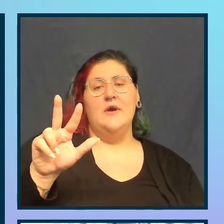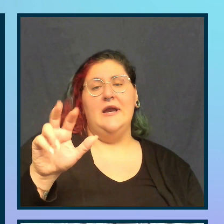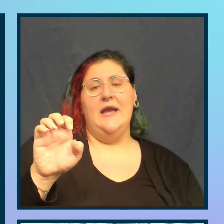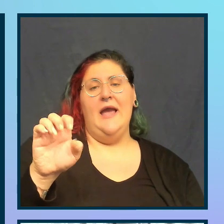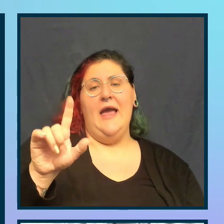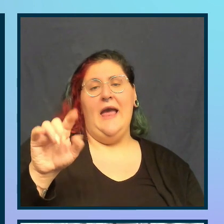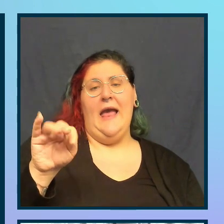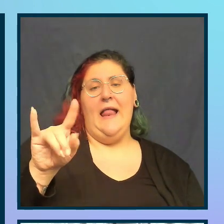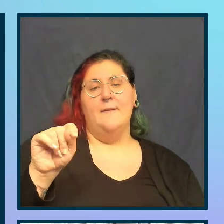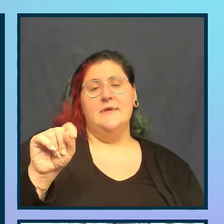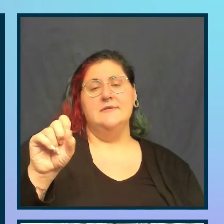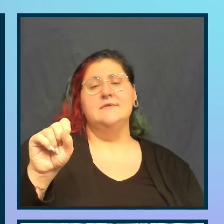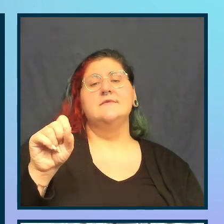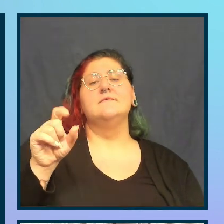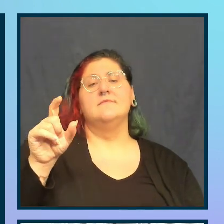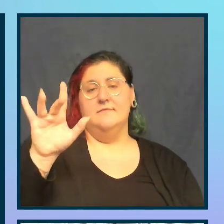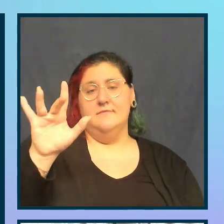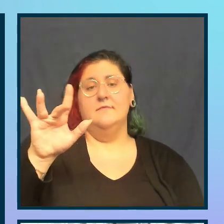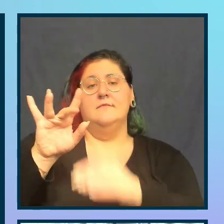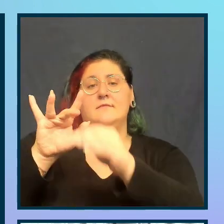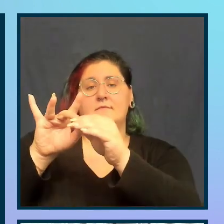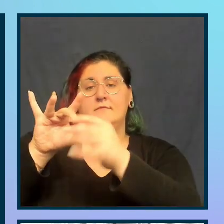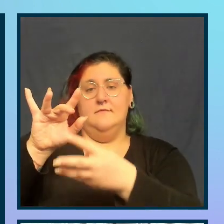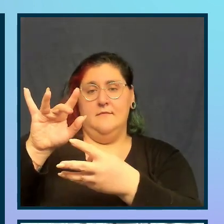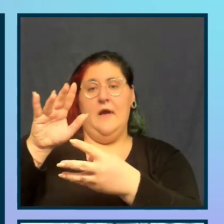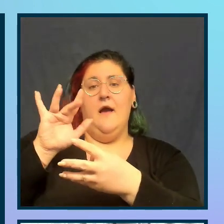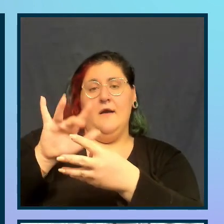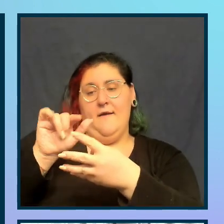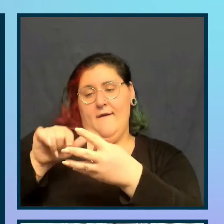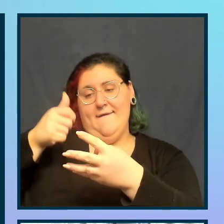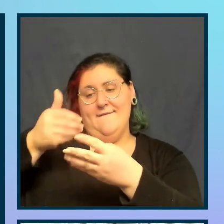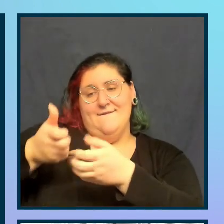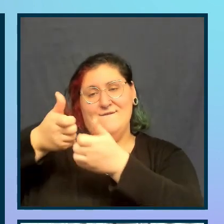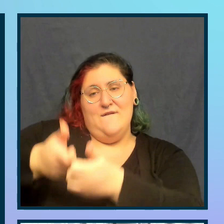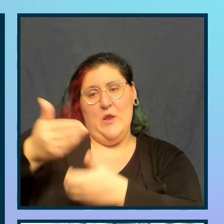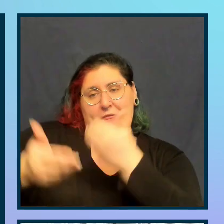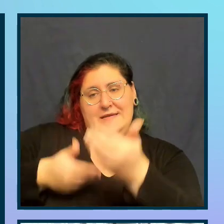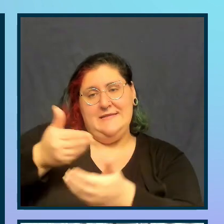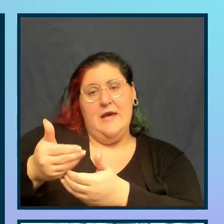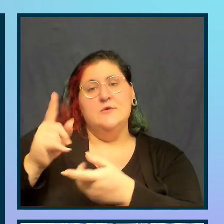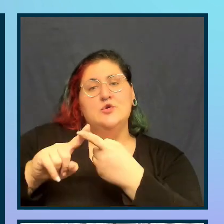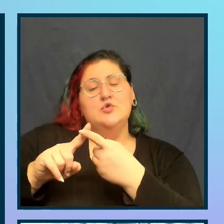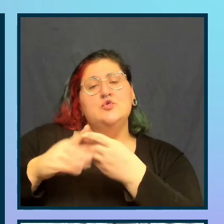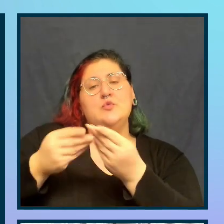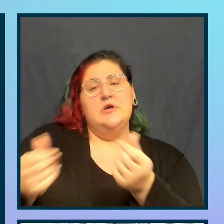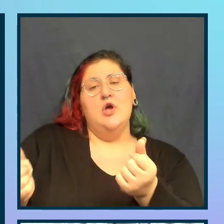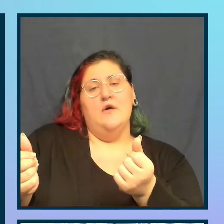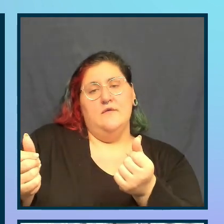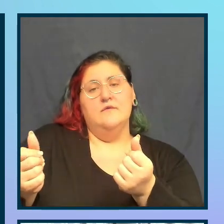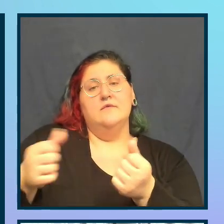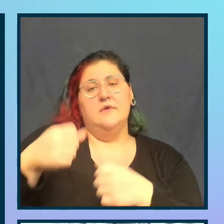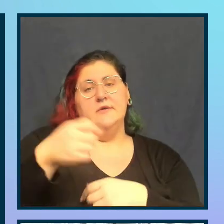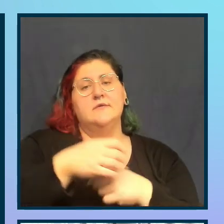to resolve those issues. So I can see here, it's telling me this element's role is missing or is not appropriate for the